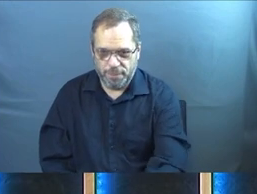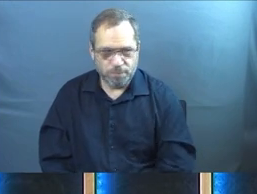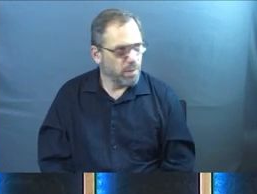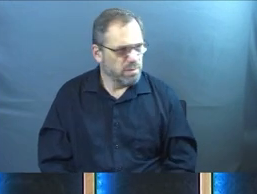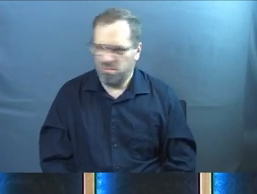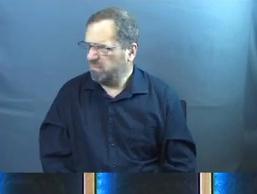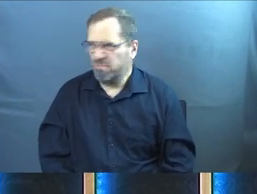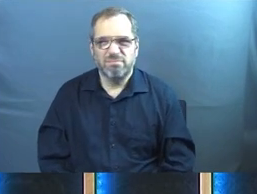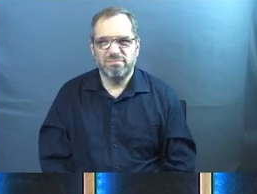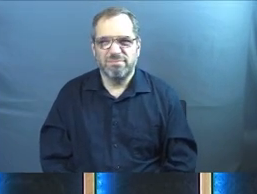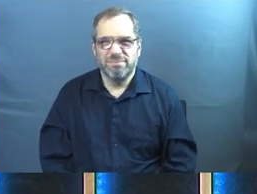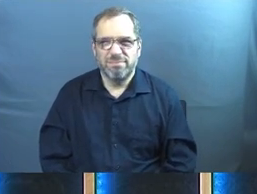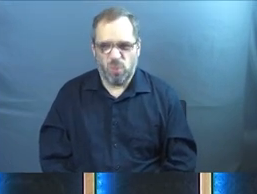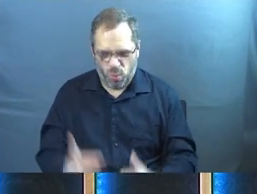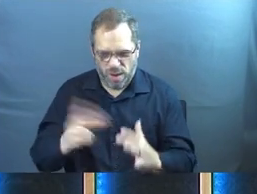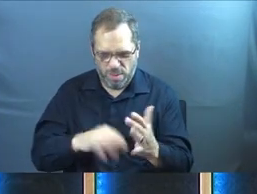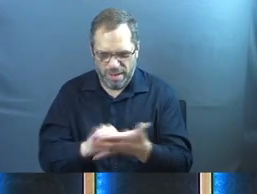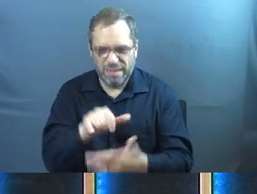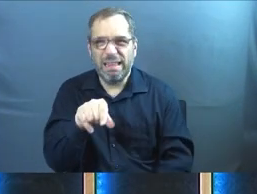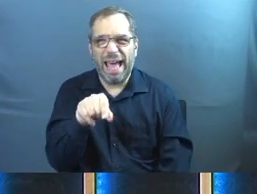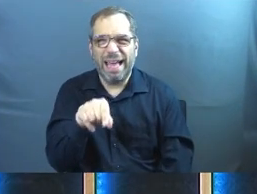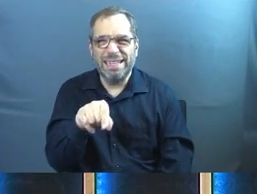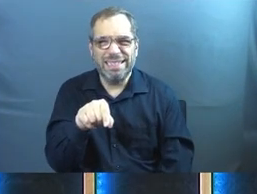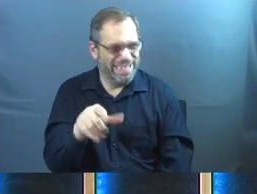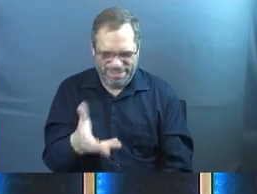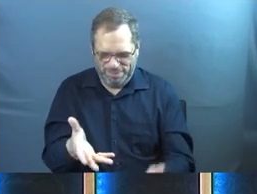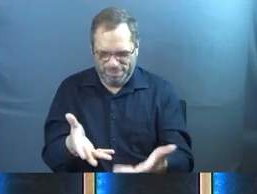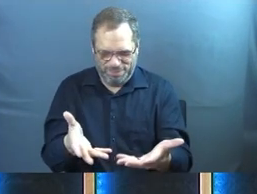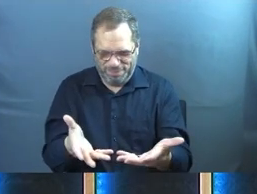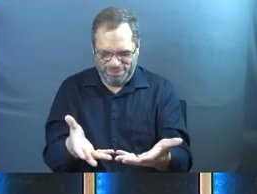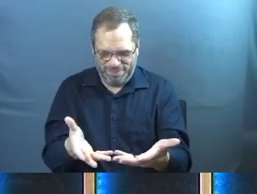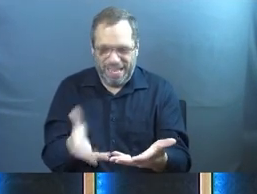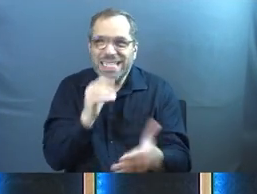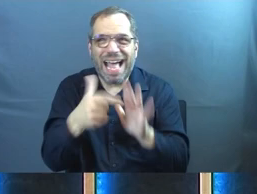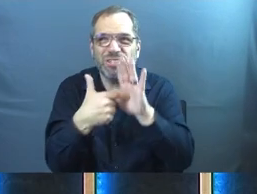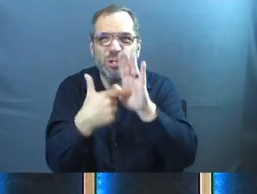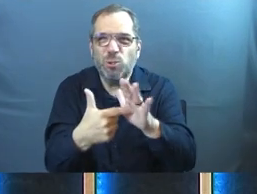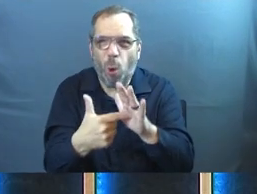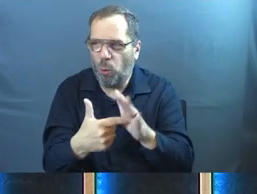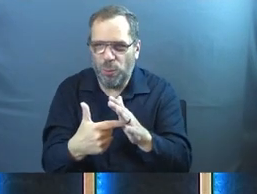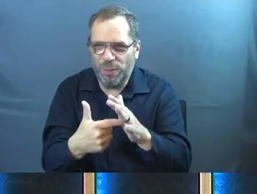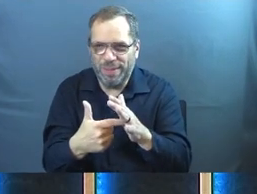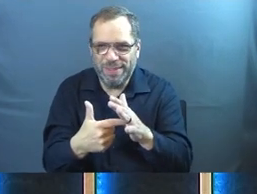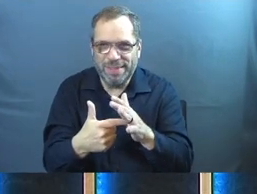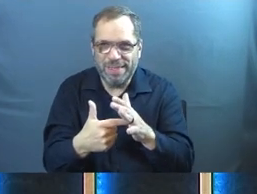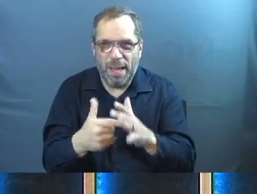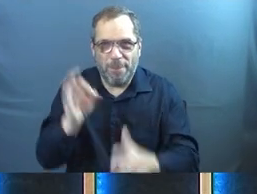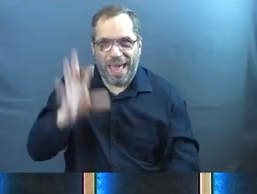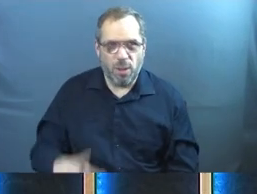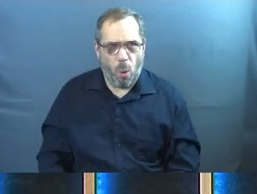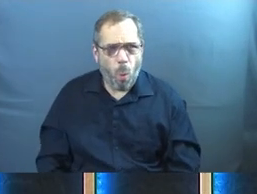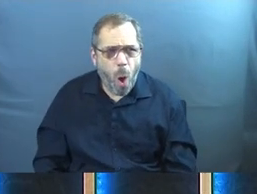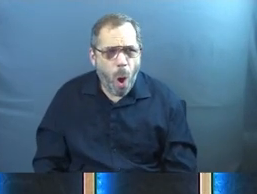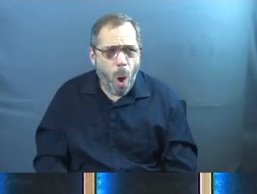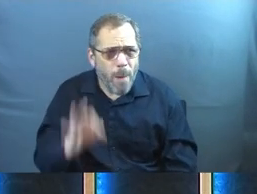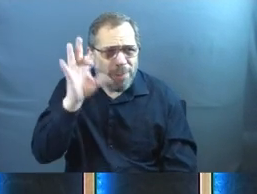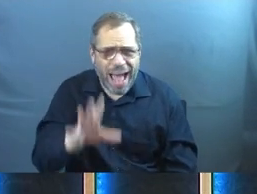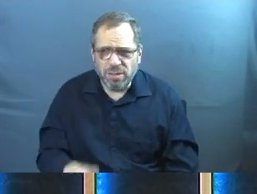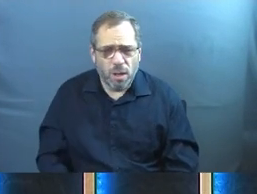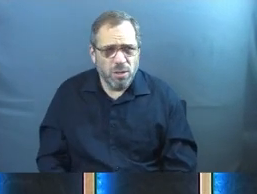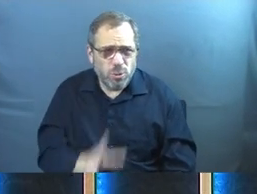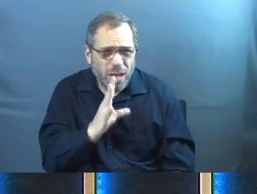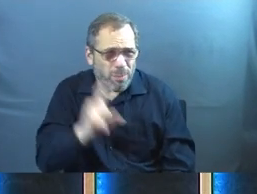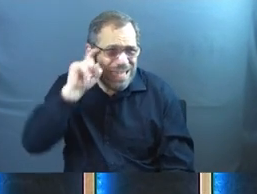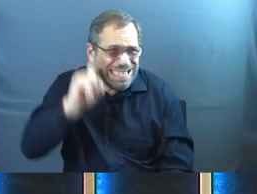Okay, now why are we looking at that today? It is not to show you what kind of an edgy pastor I am.